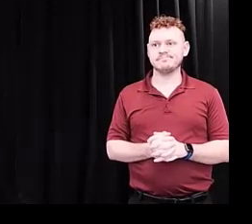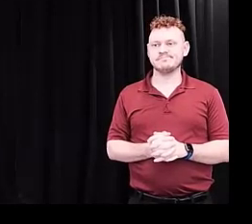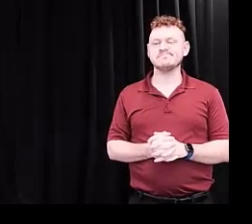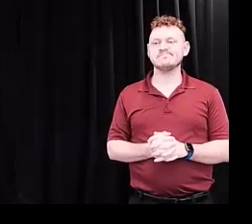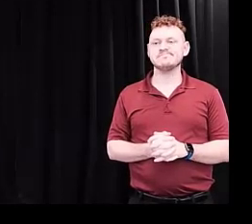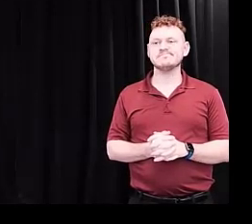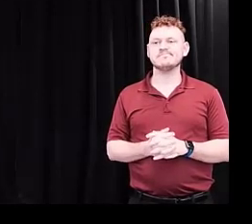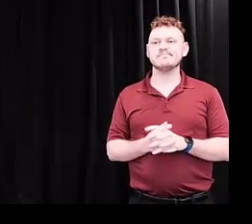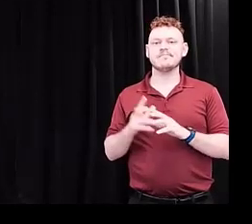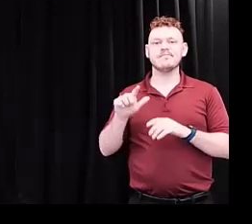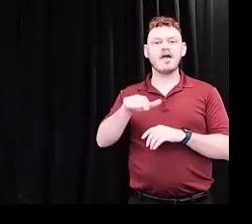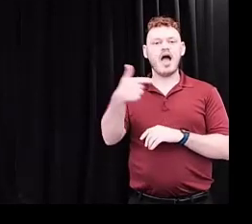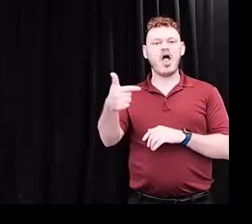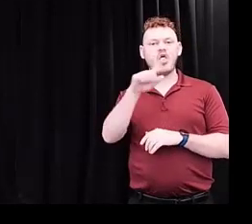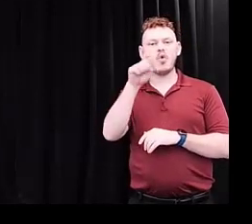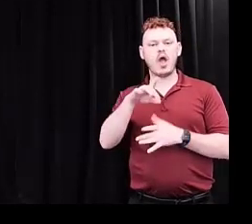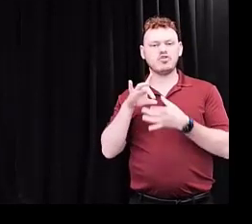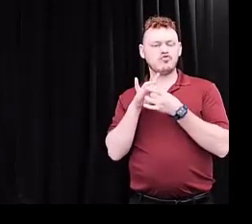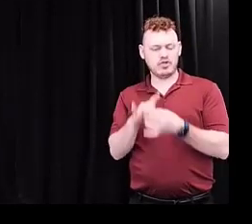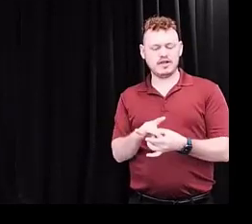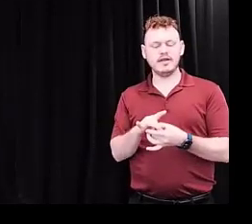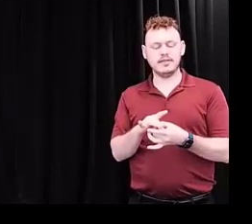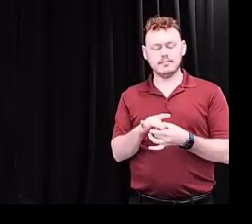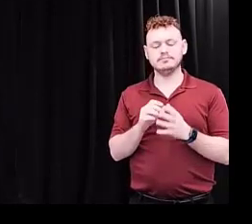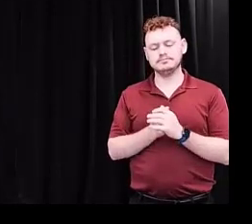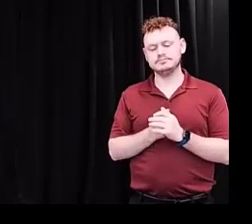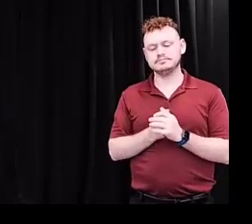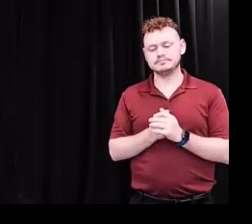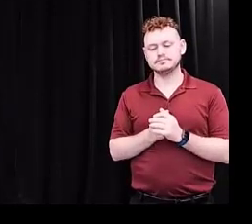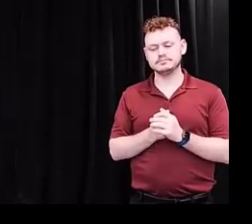Another kind of question related to that, like how,